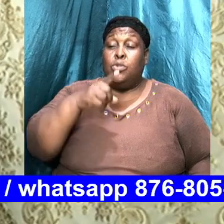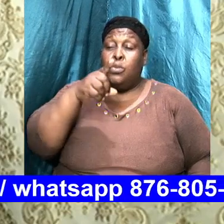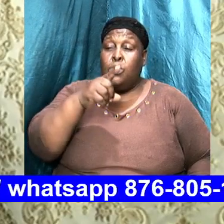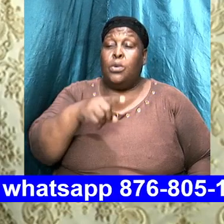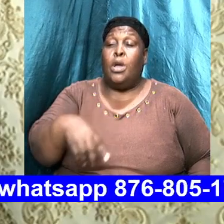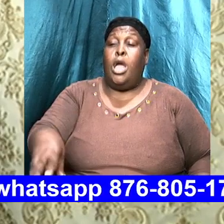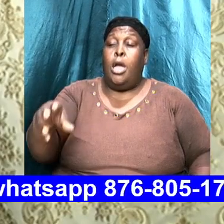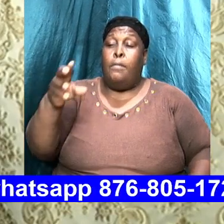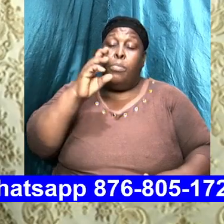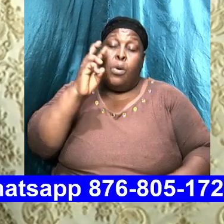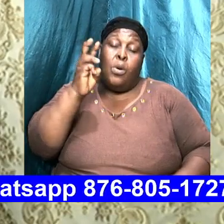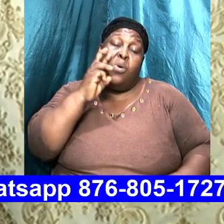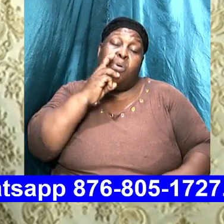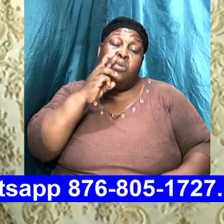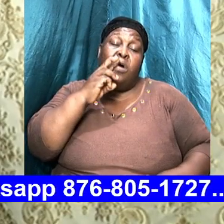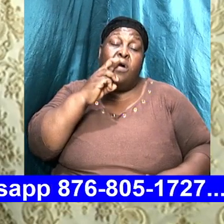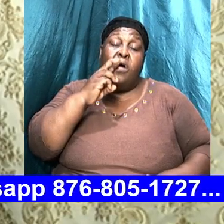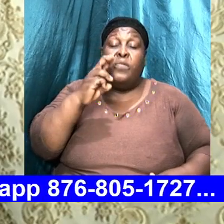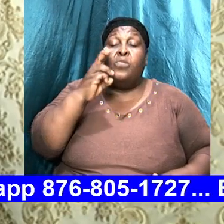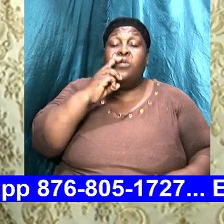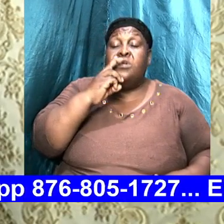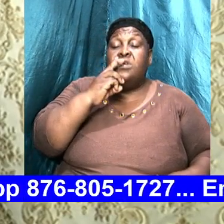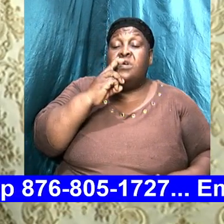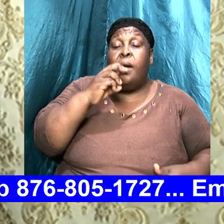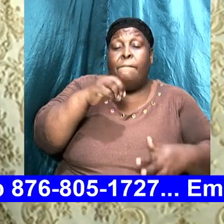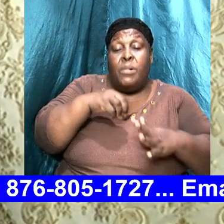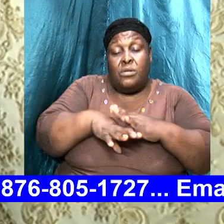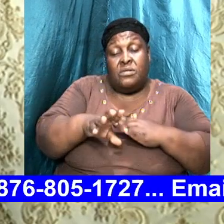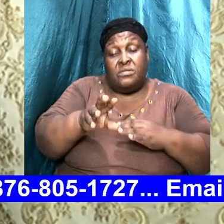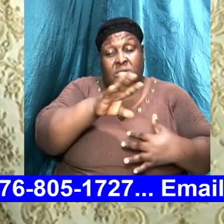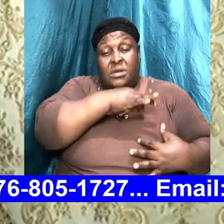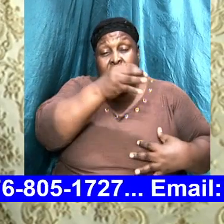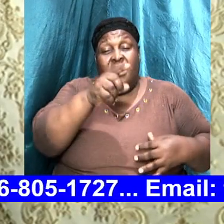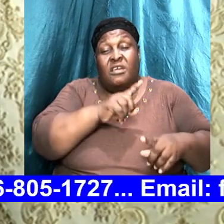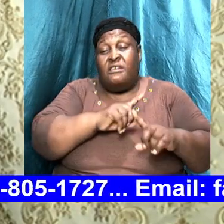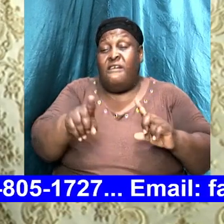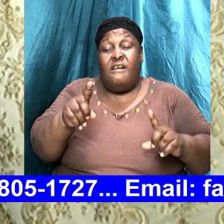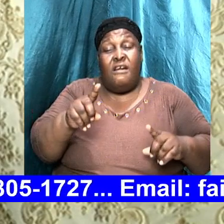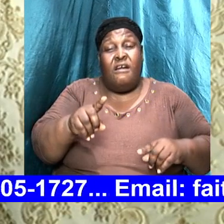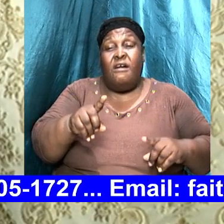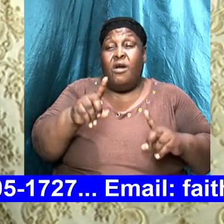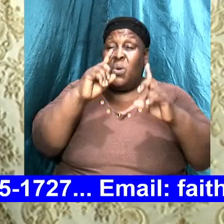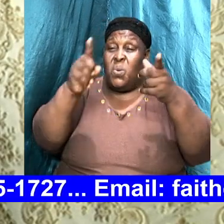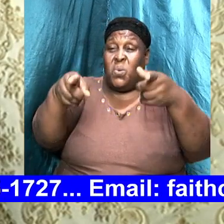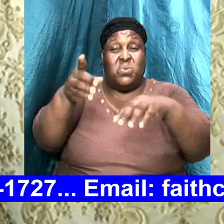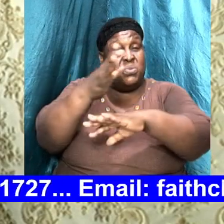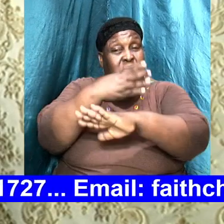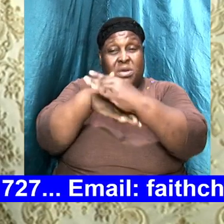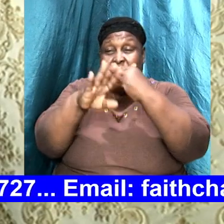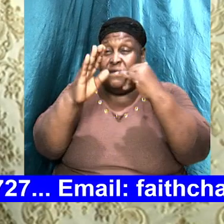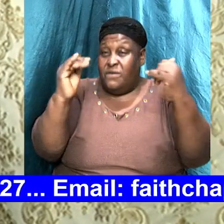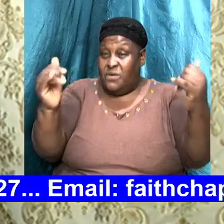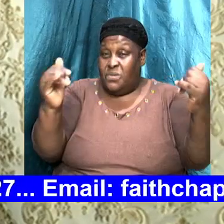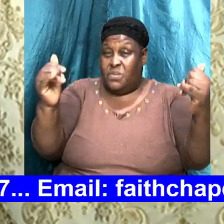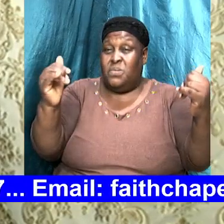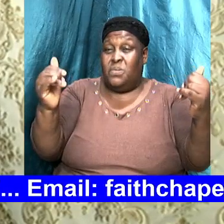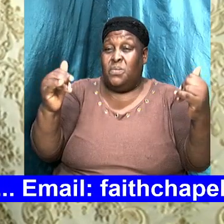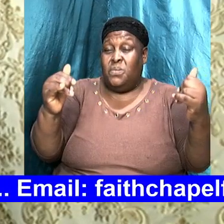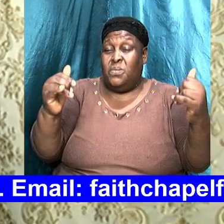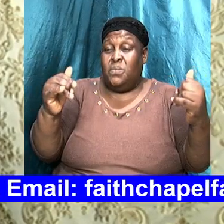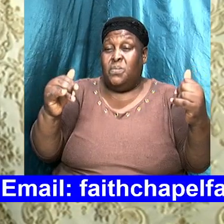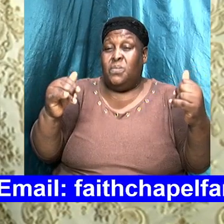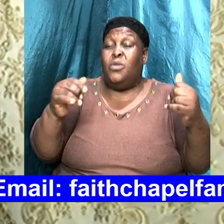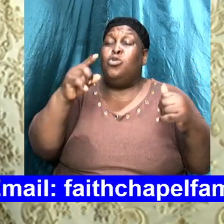of the spirit, he cannot enter the kingdom of God. If you are going to complete the conversion process,